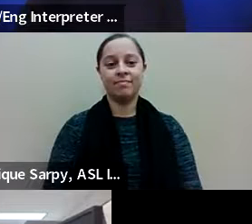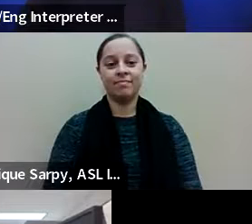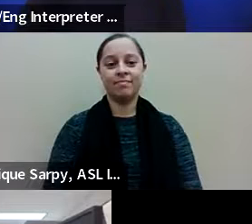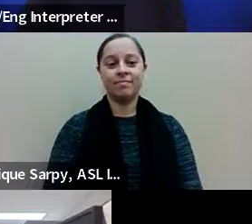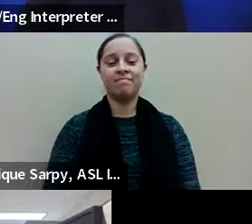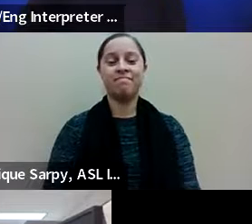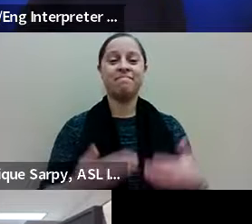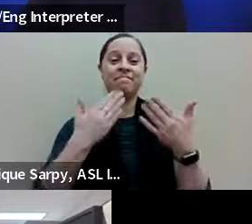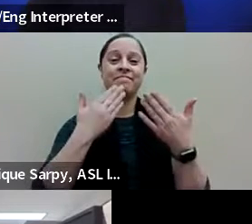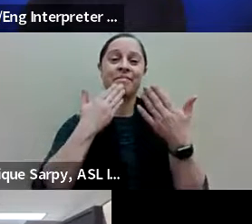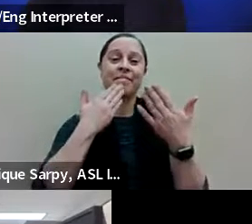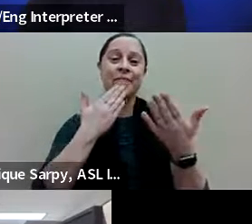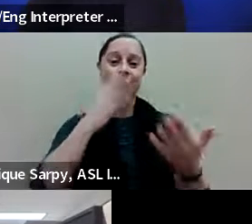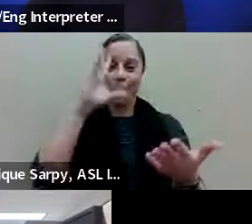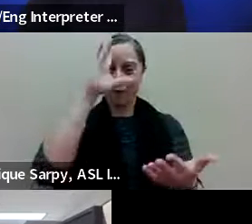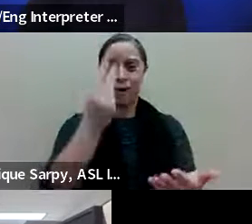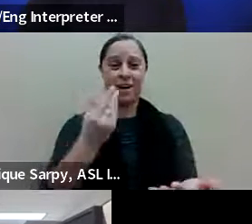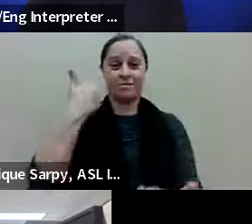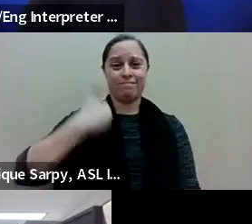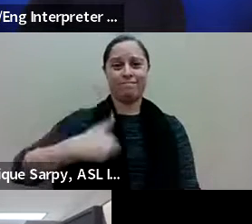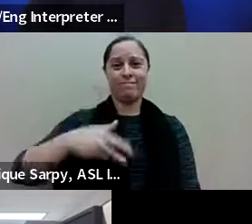Thank you, Frank. This is Kirsten speaking.